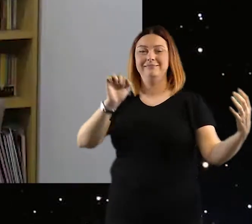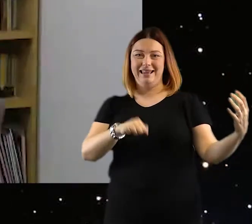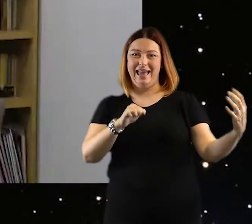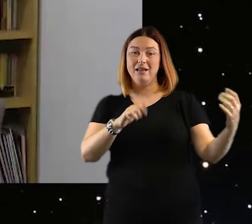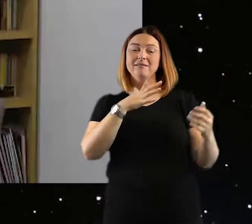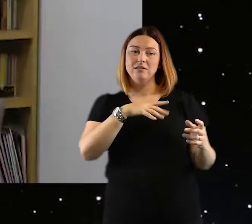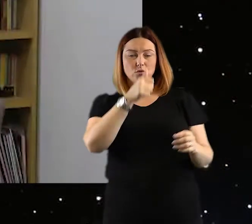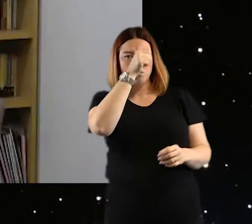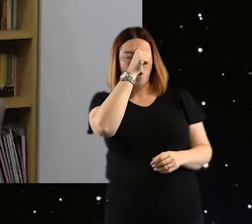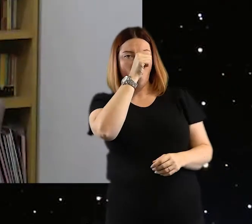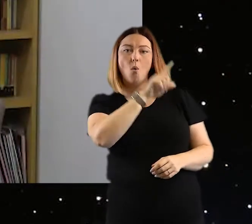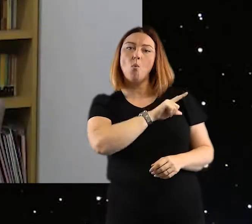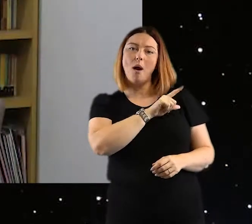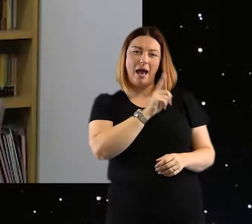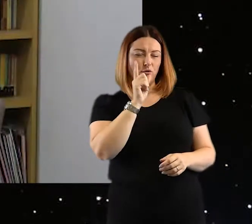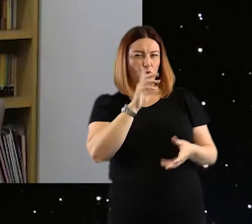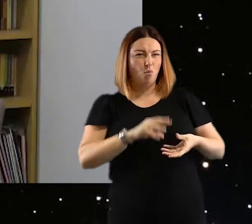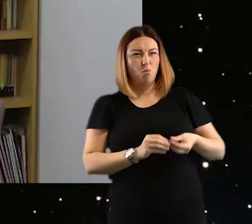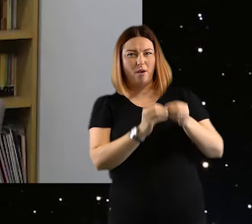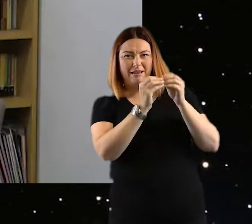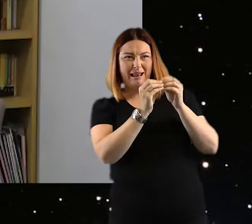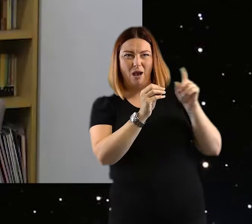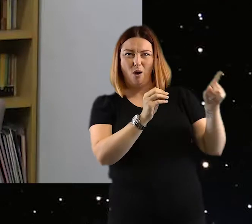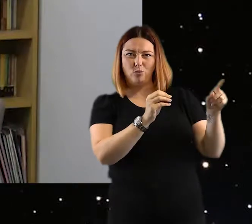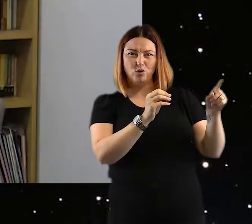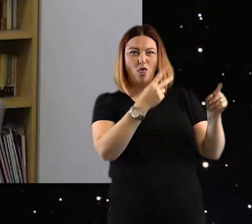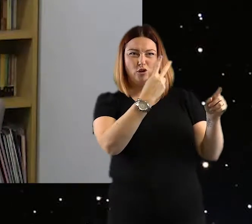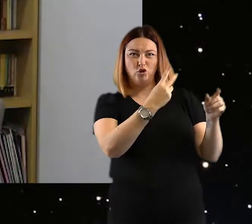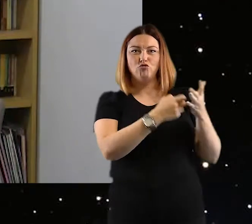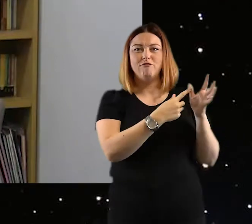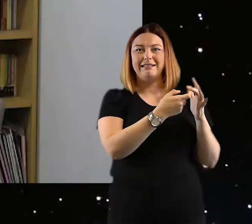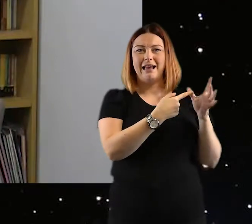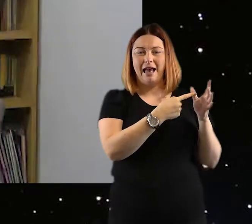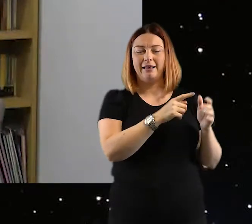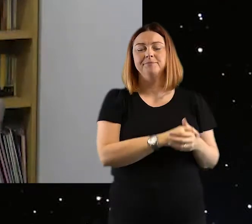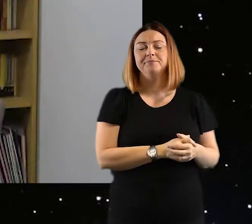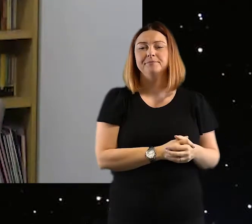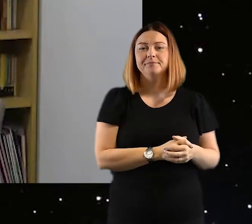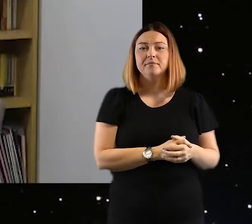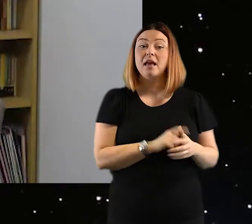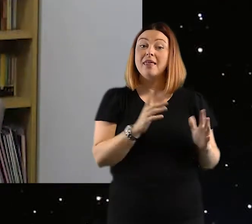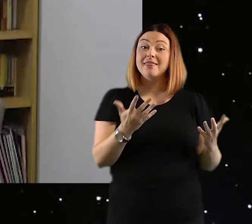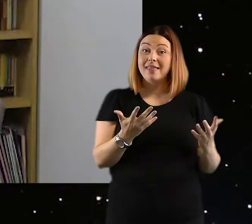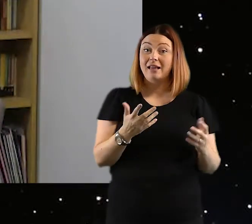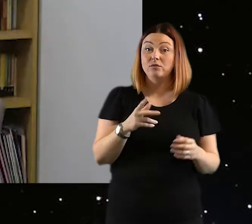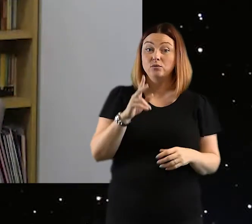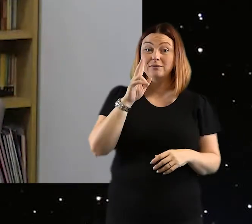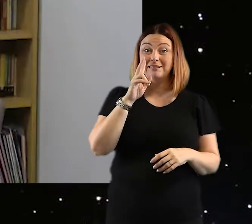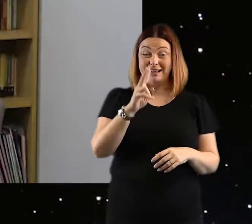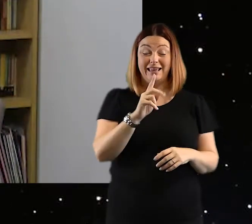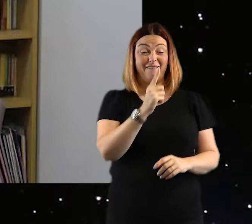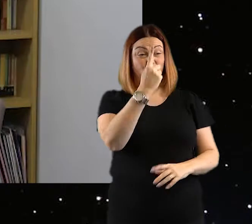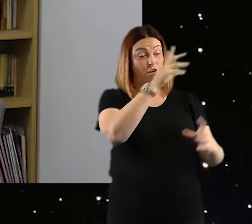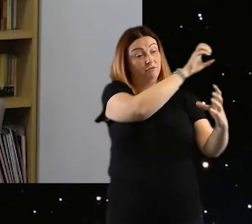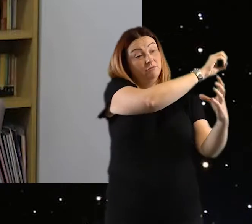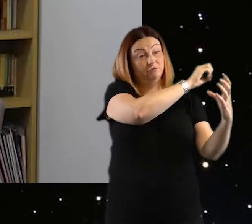because essentially you're looking at the sort of relative the two radii. And then you obviously you see the first